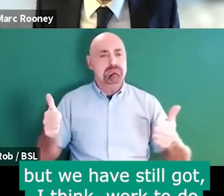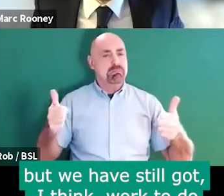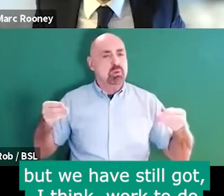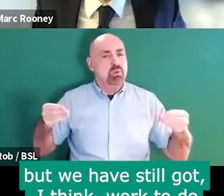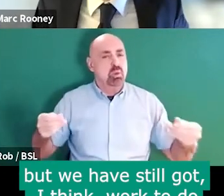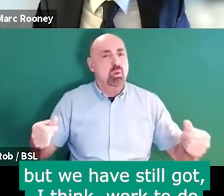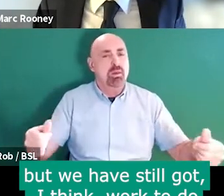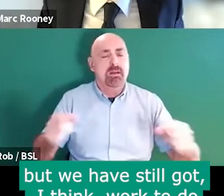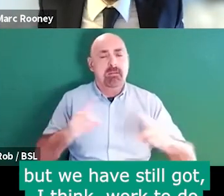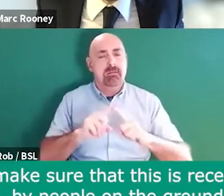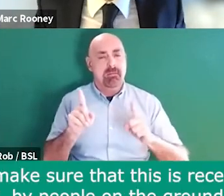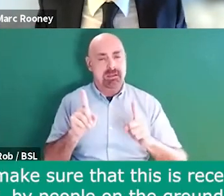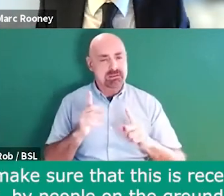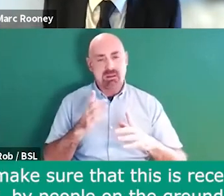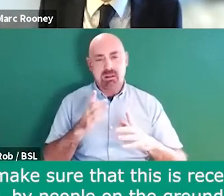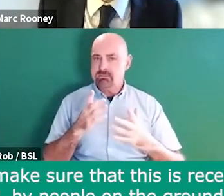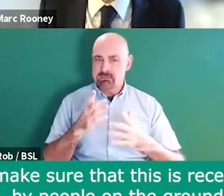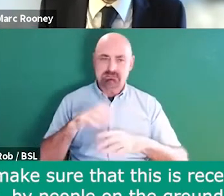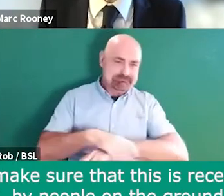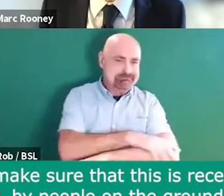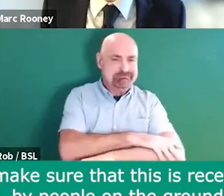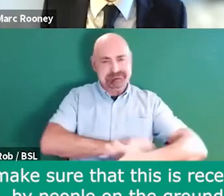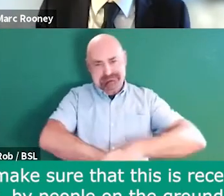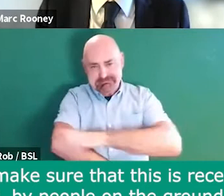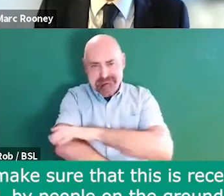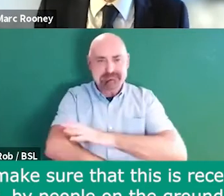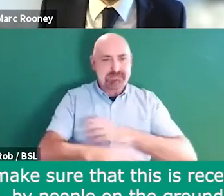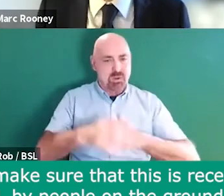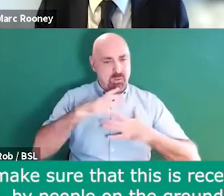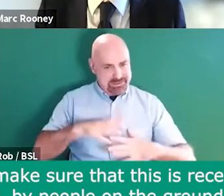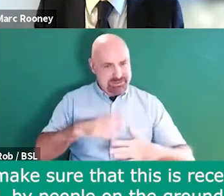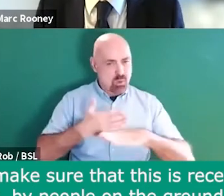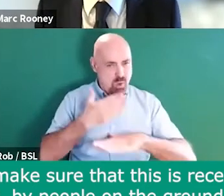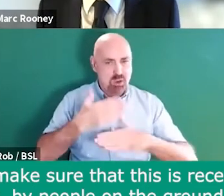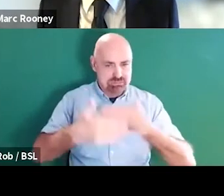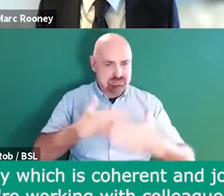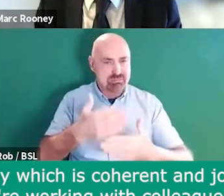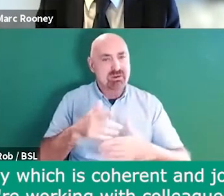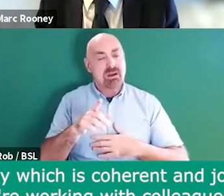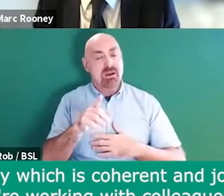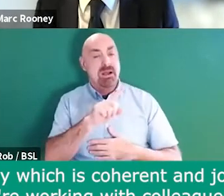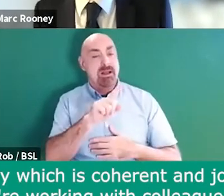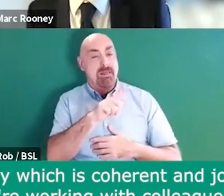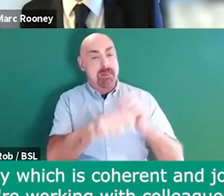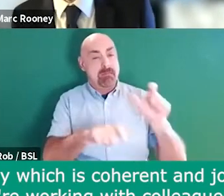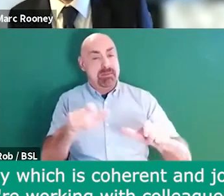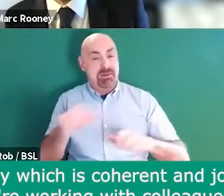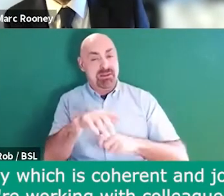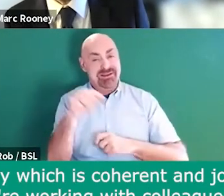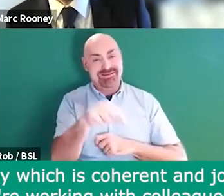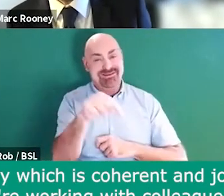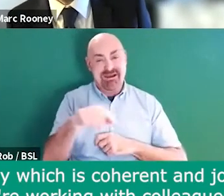got, I think, work to do to make sure that this is received by people on the ground in a way which is coherent and joined